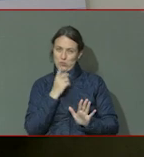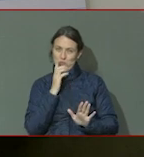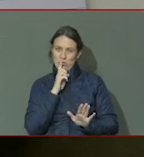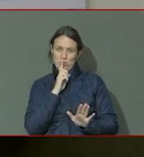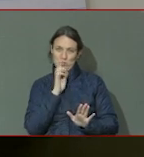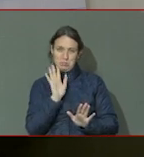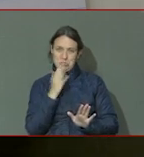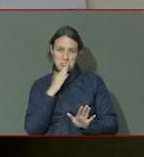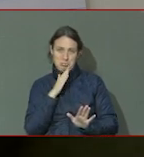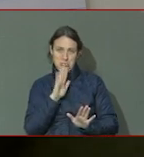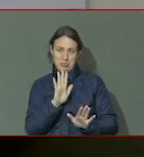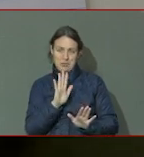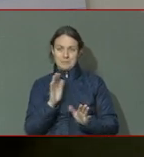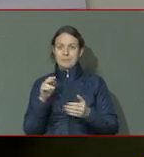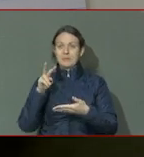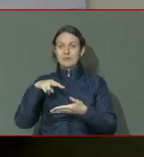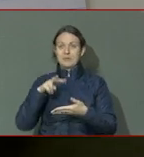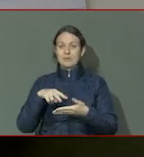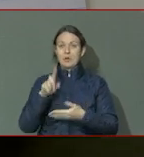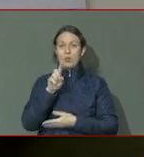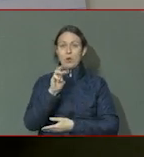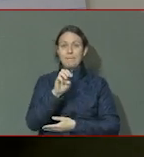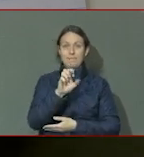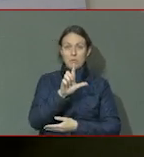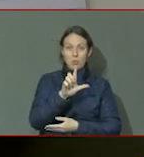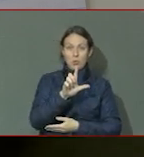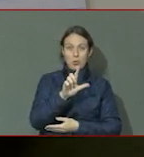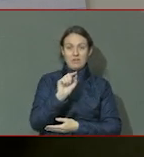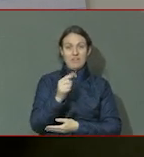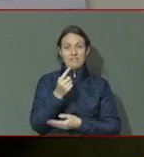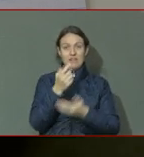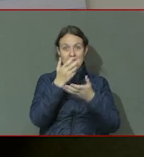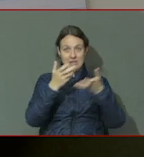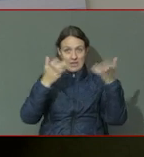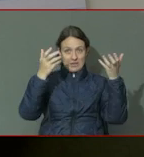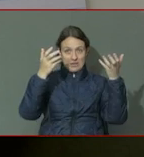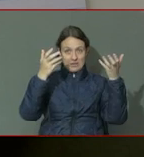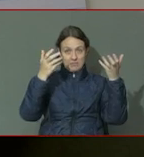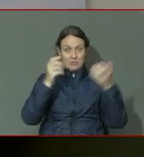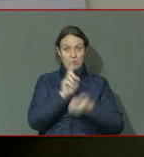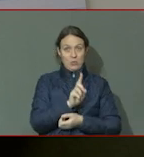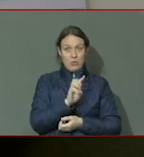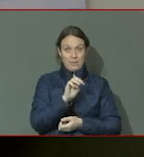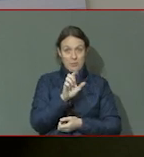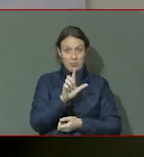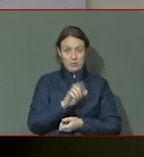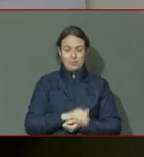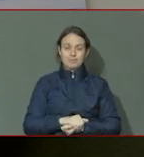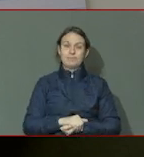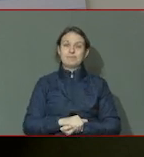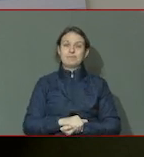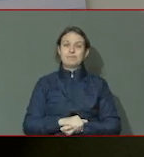reading. 1 mole of pure hydrogen iodine gas. So I'm going to write 1 mole